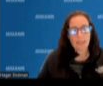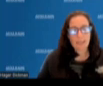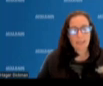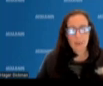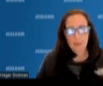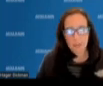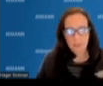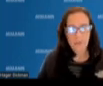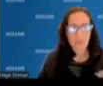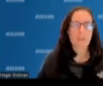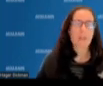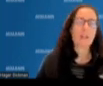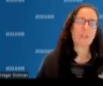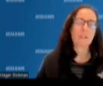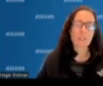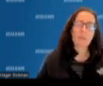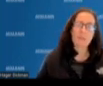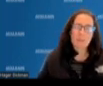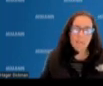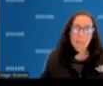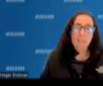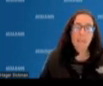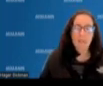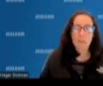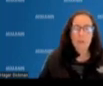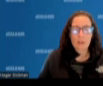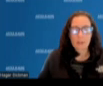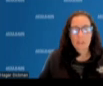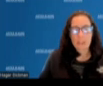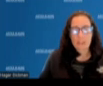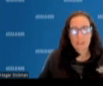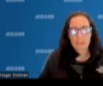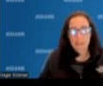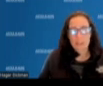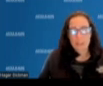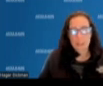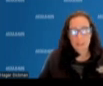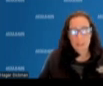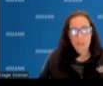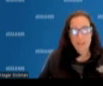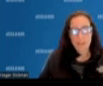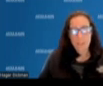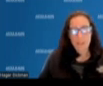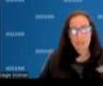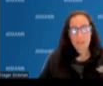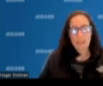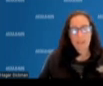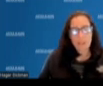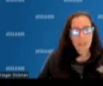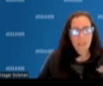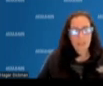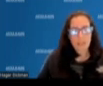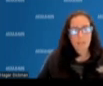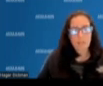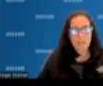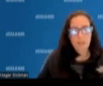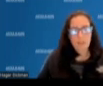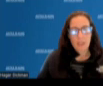impact. And I know a lot of people on the call don't need to be reminded that we already had, in 2013,